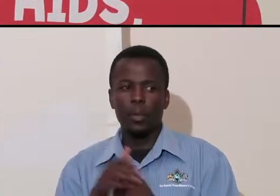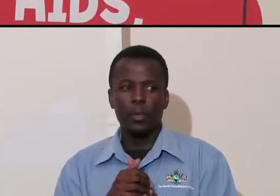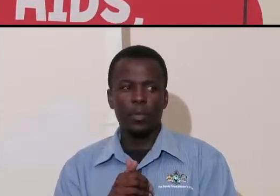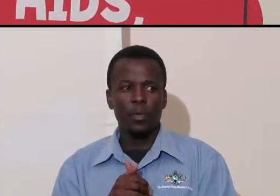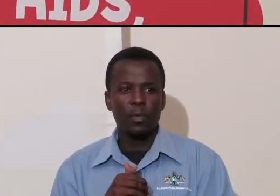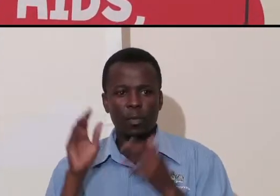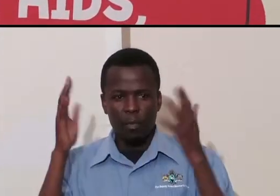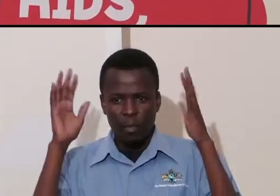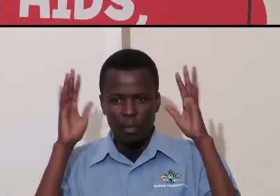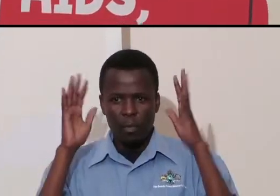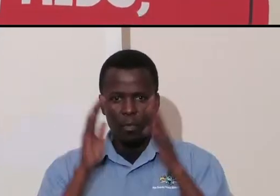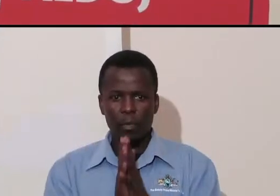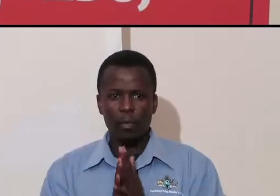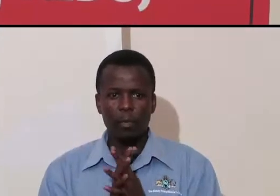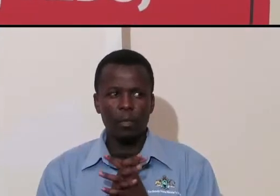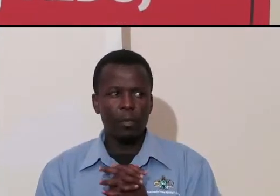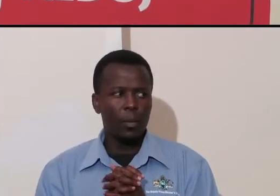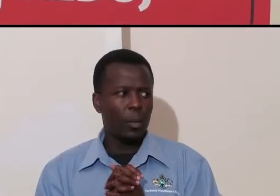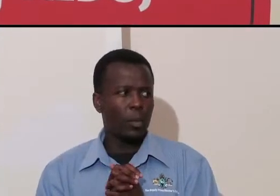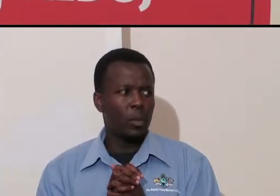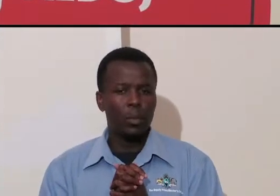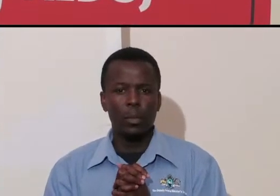Thank you.